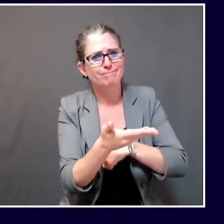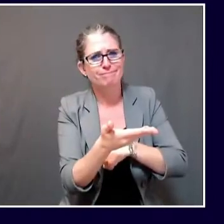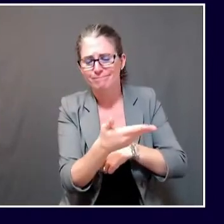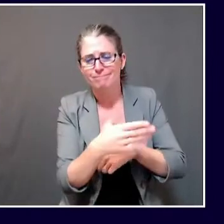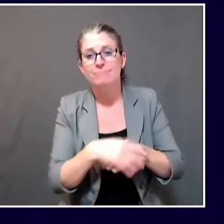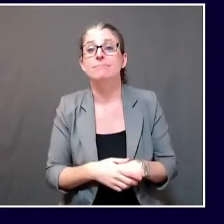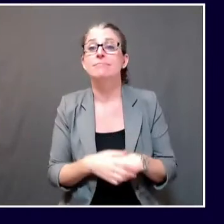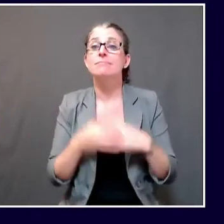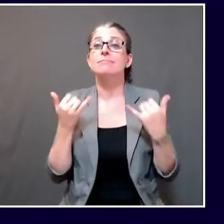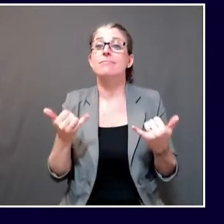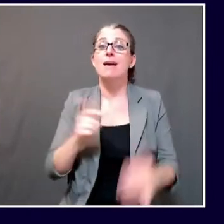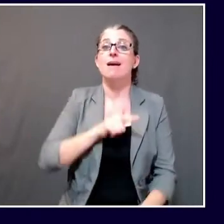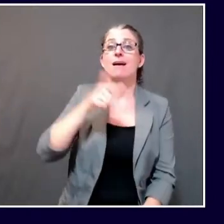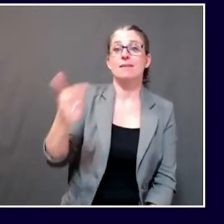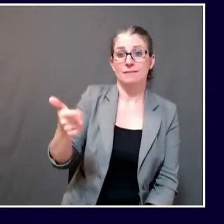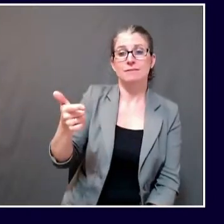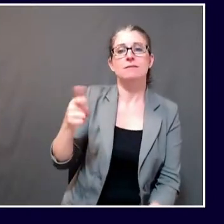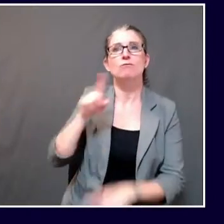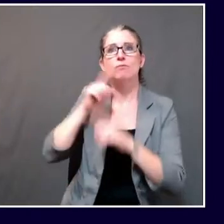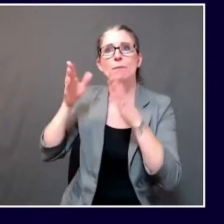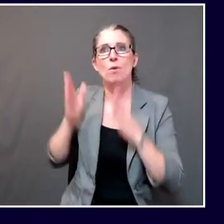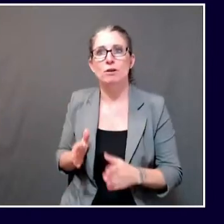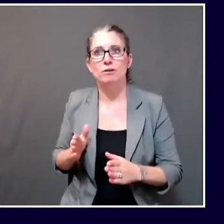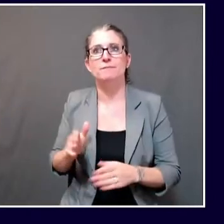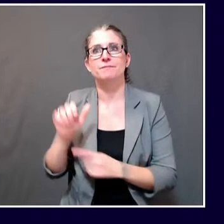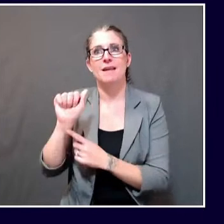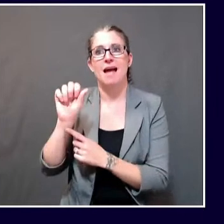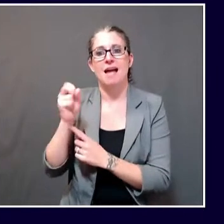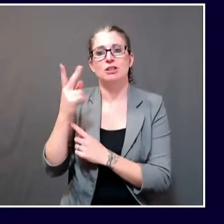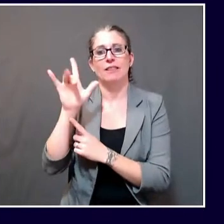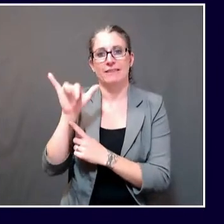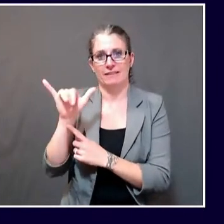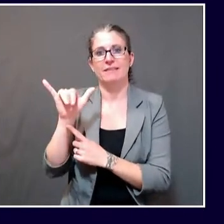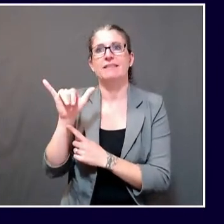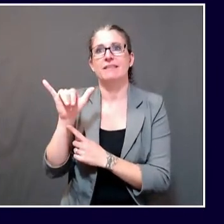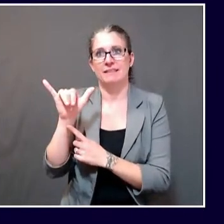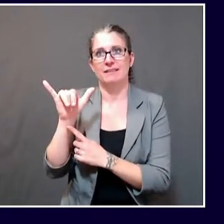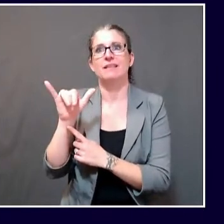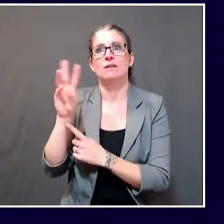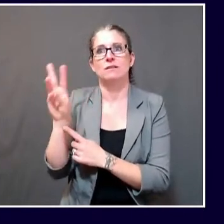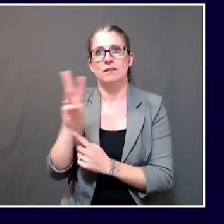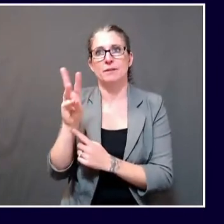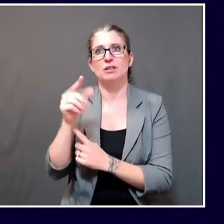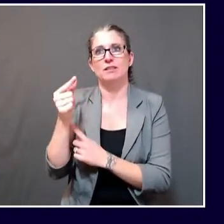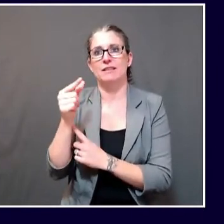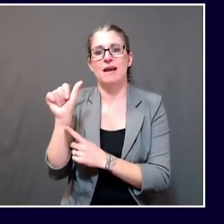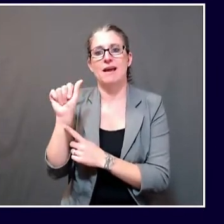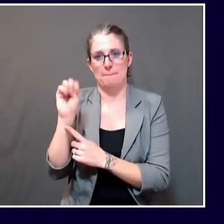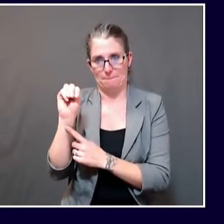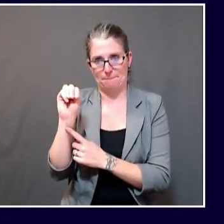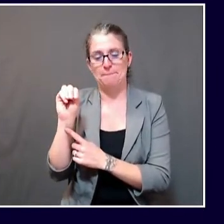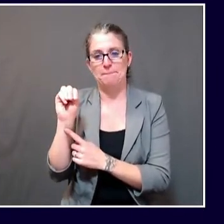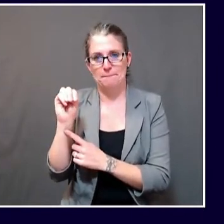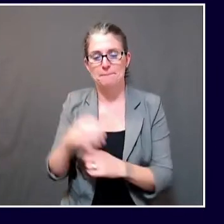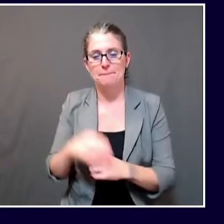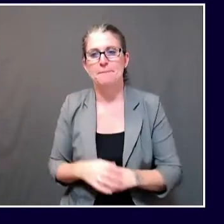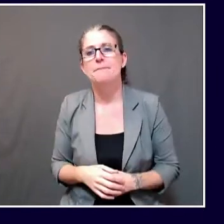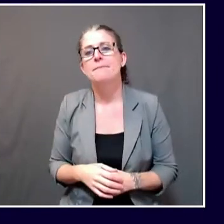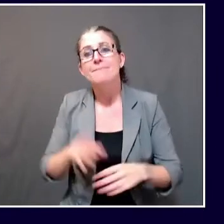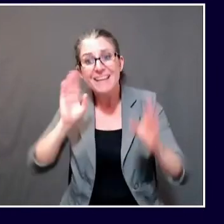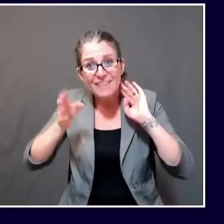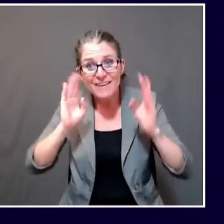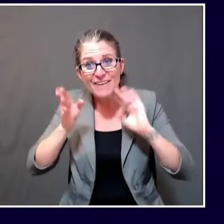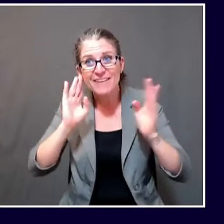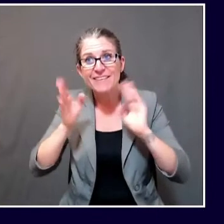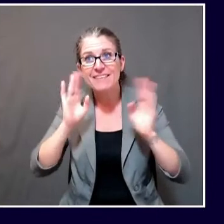Ashley Blackford from WAGM. Hi, Dr. Shaw. Right now, the website is showing 7 active